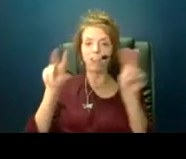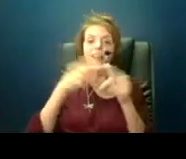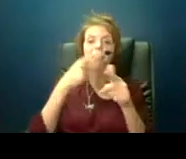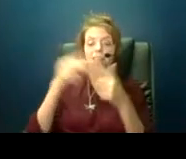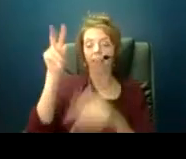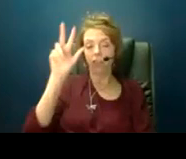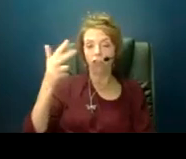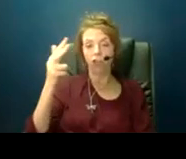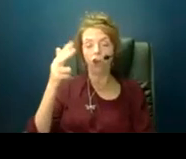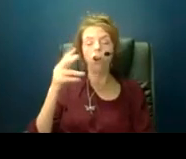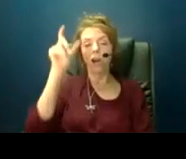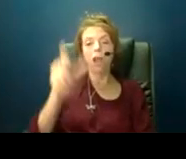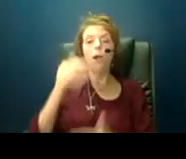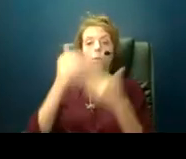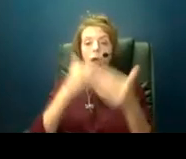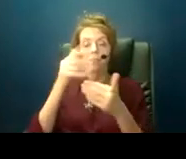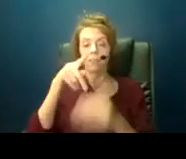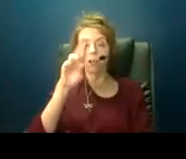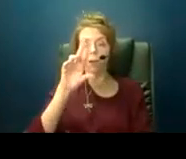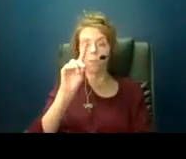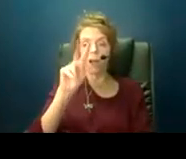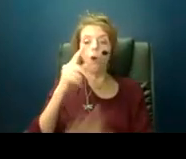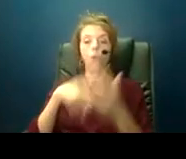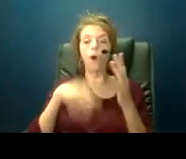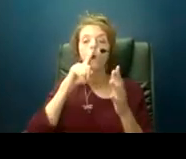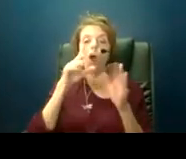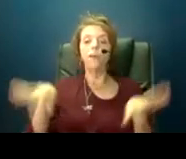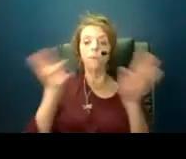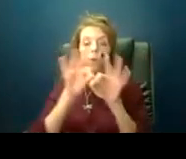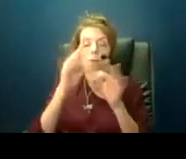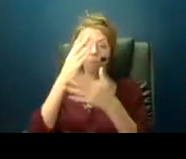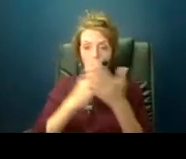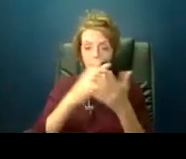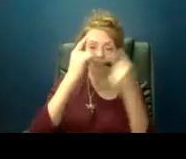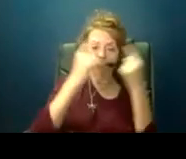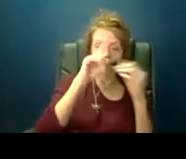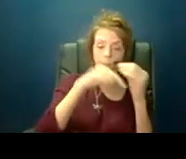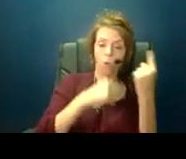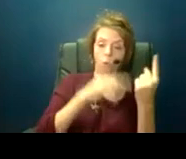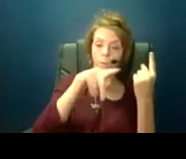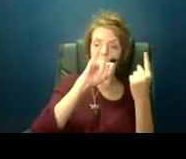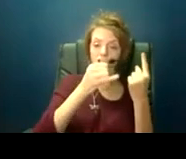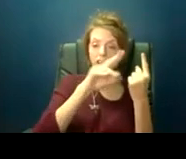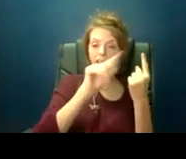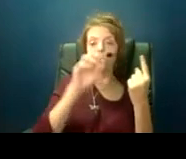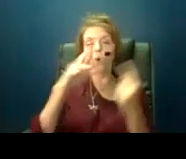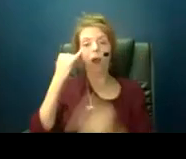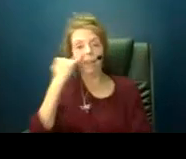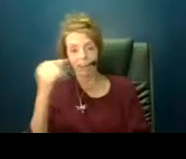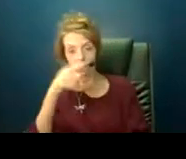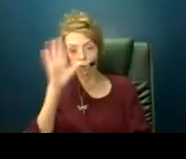product. What are the essential elements? So thinking about one project or an idea that you would work on,